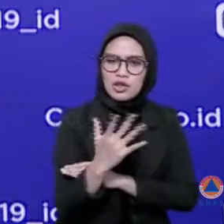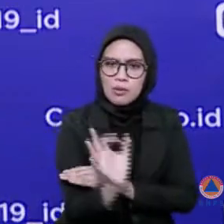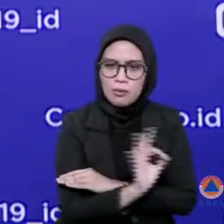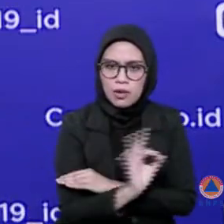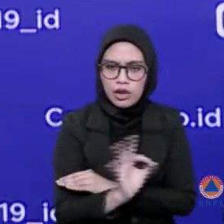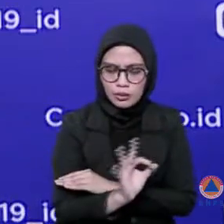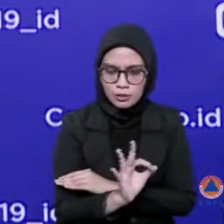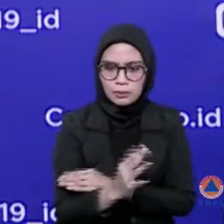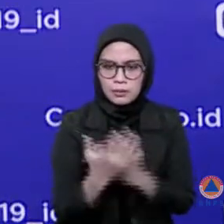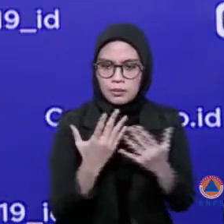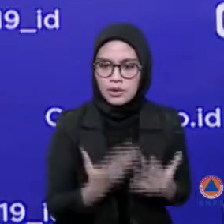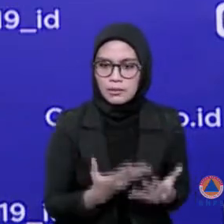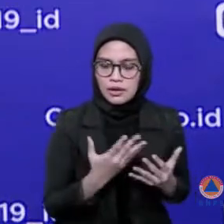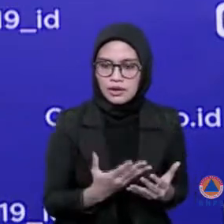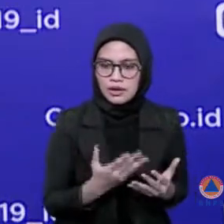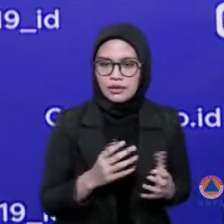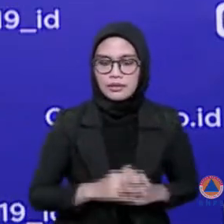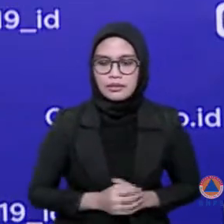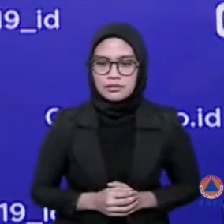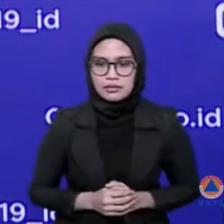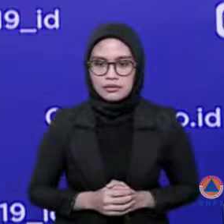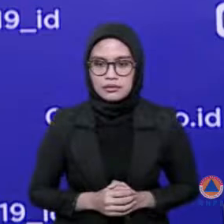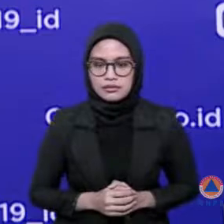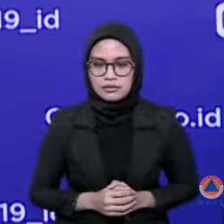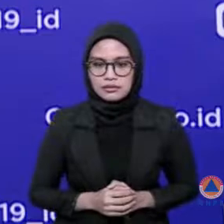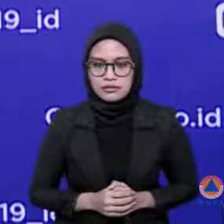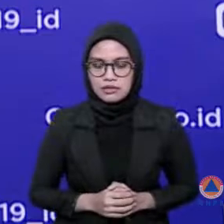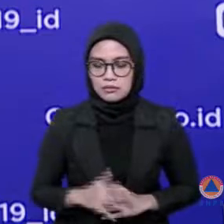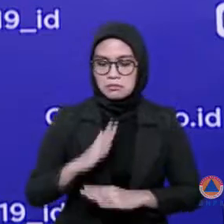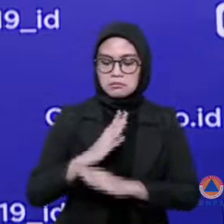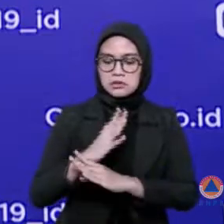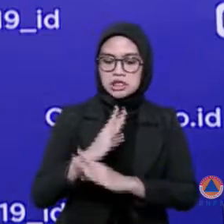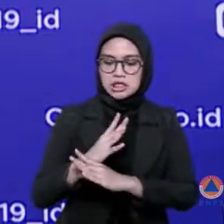Omicron variant and the emergence of the third wave,